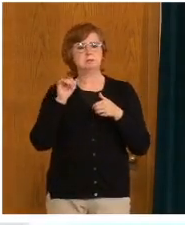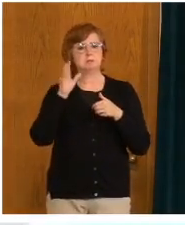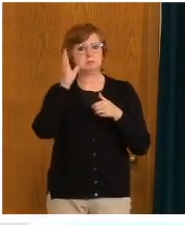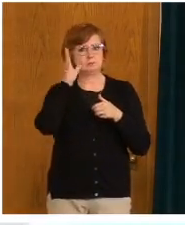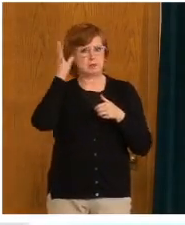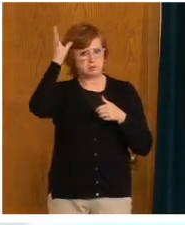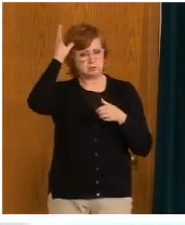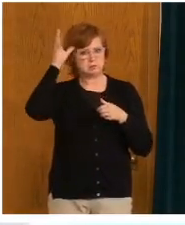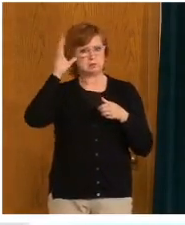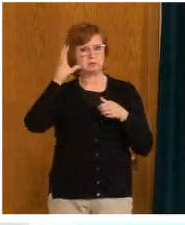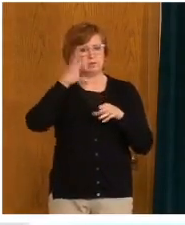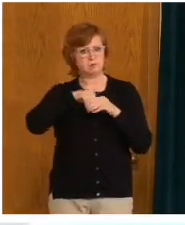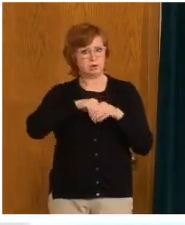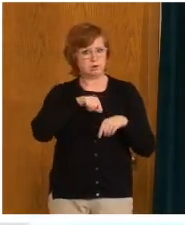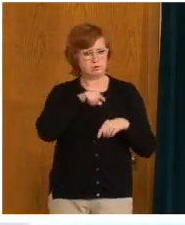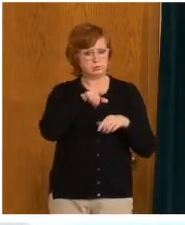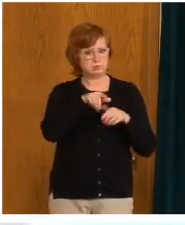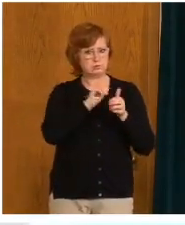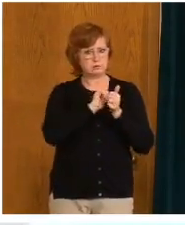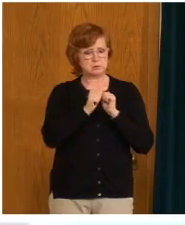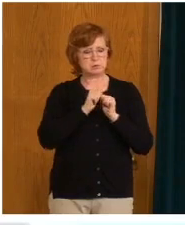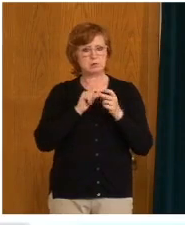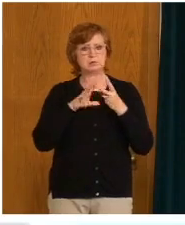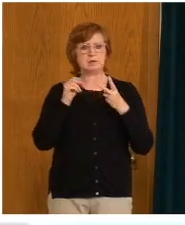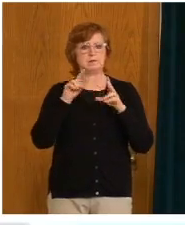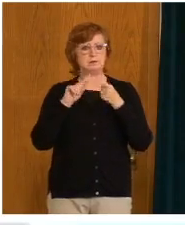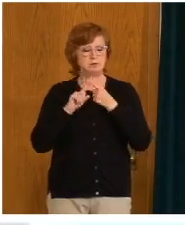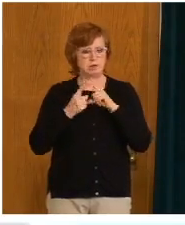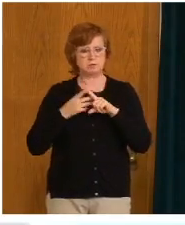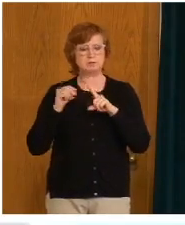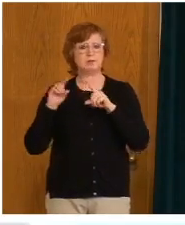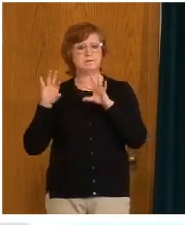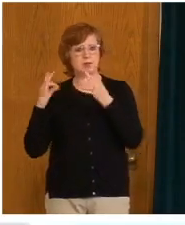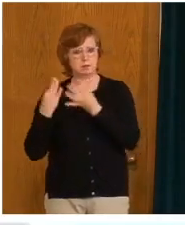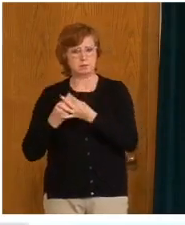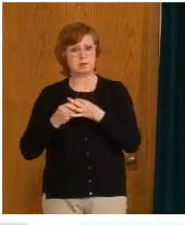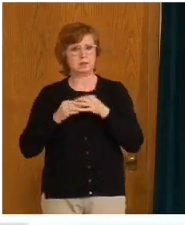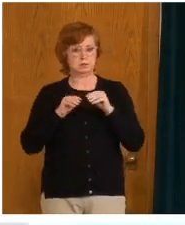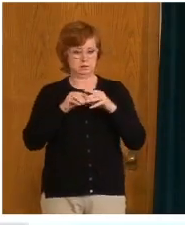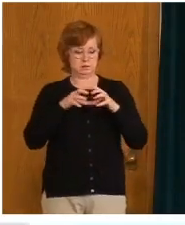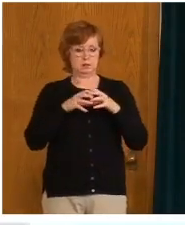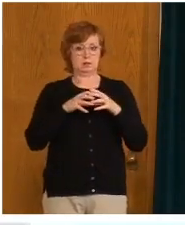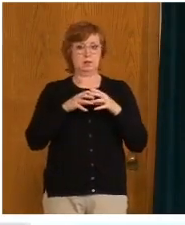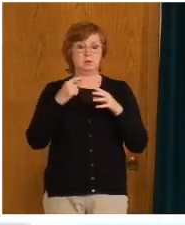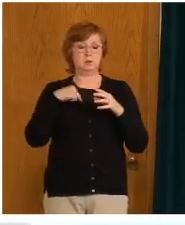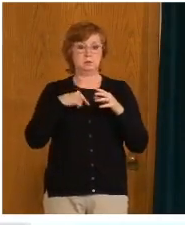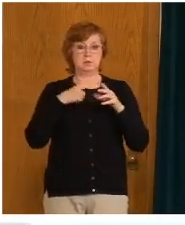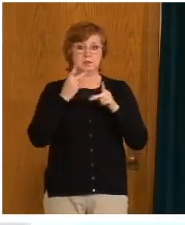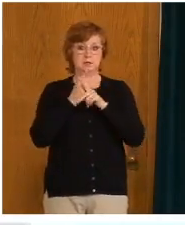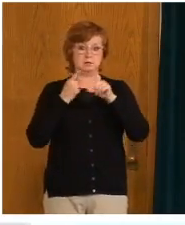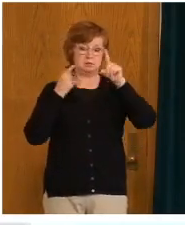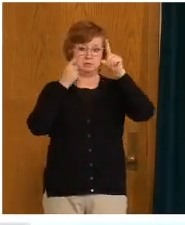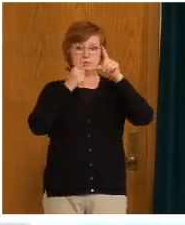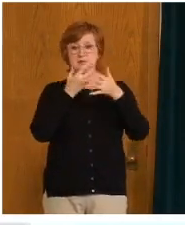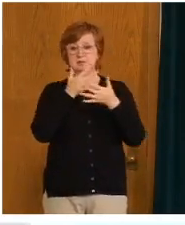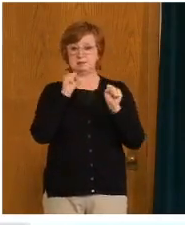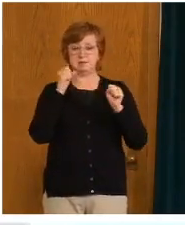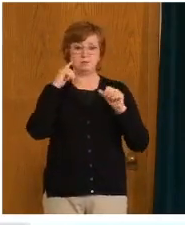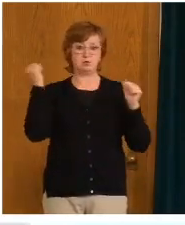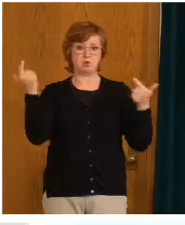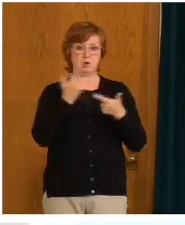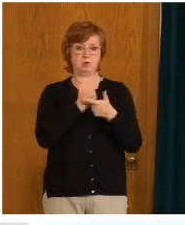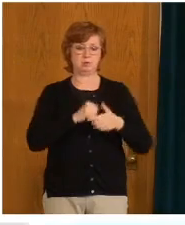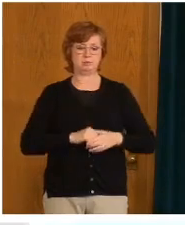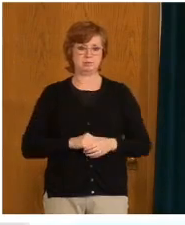friends, family, that, the higher our vaccine uptake, the safer all our activities are, including outdoor sports at this